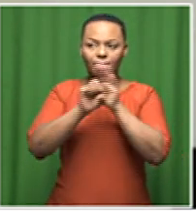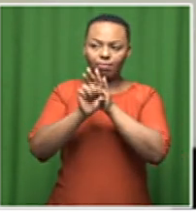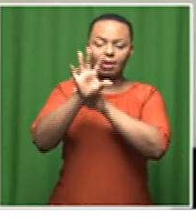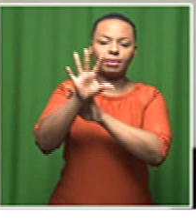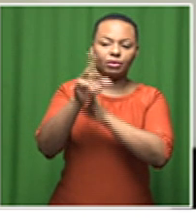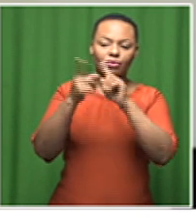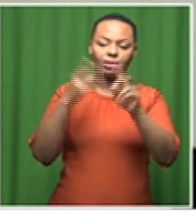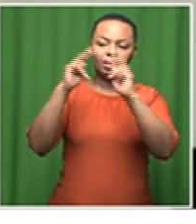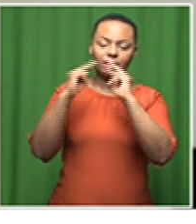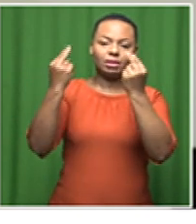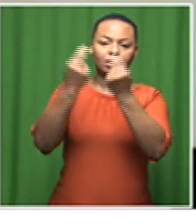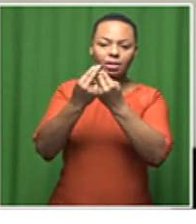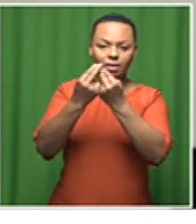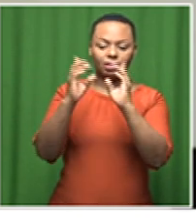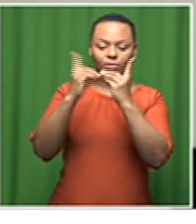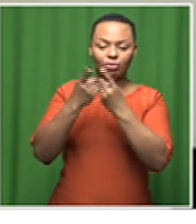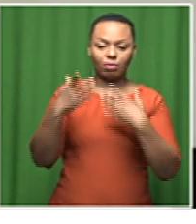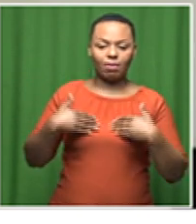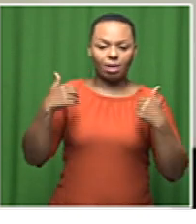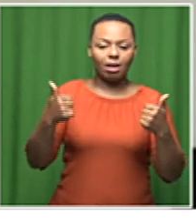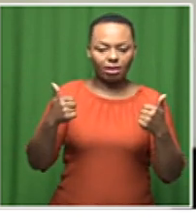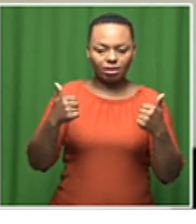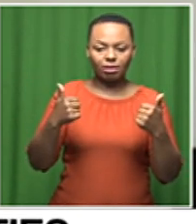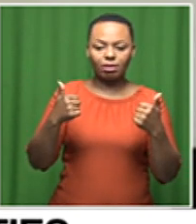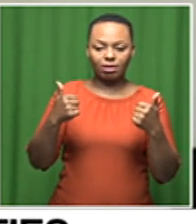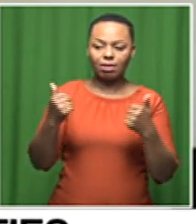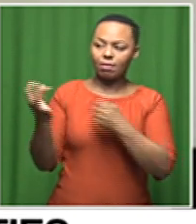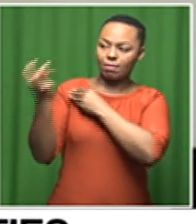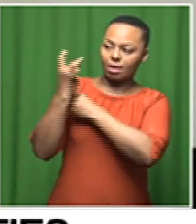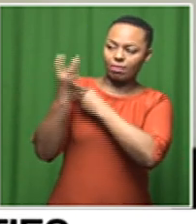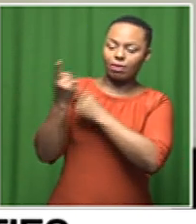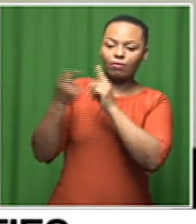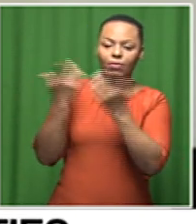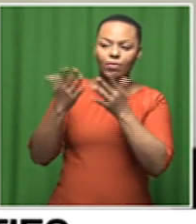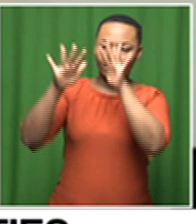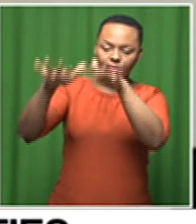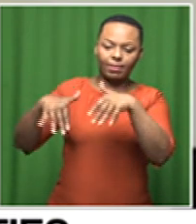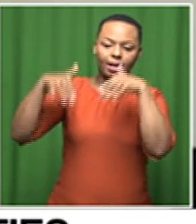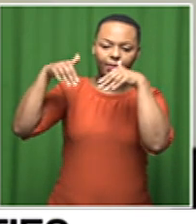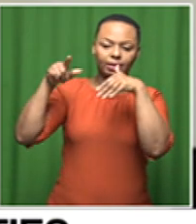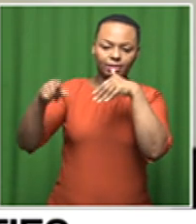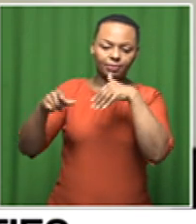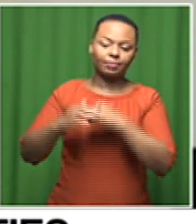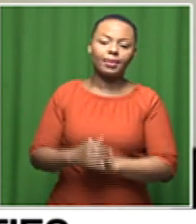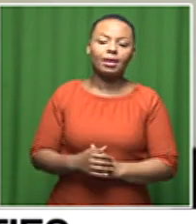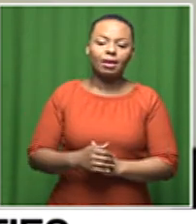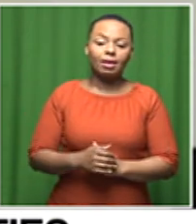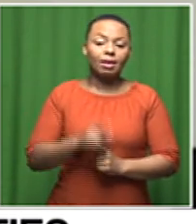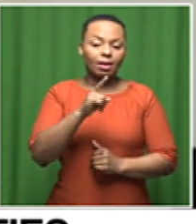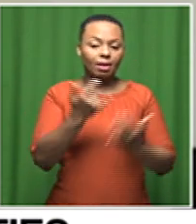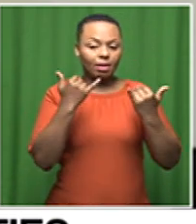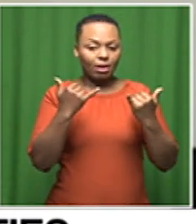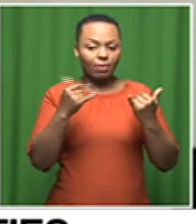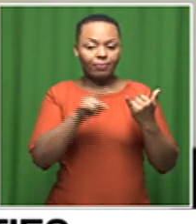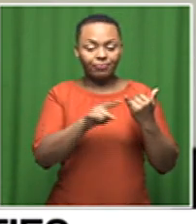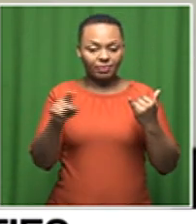Health after being guided by the Parliament. The Rights Charter are actually...